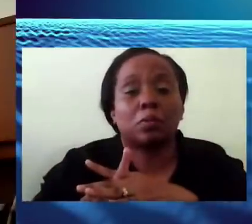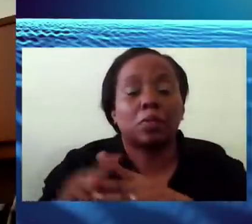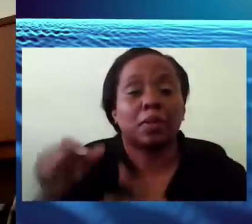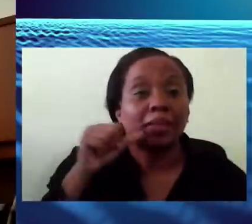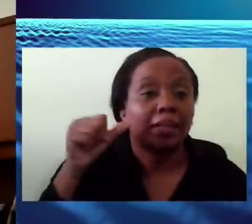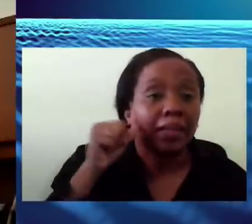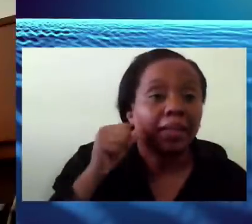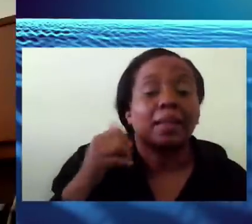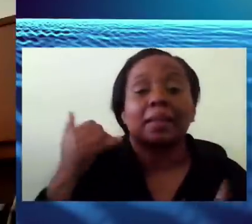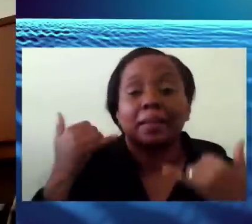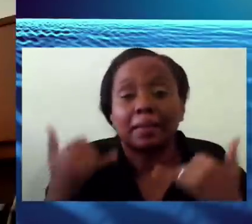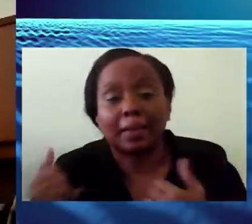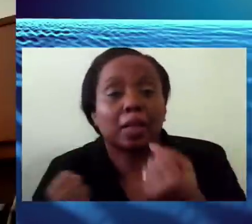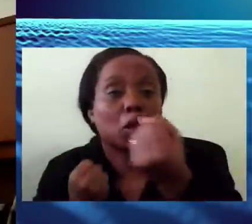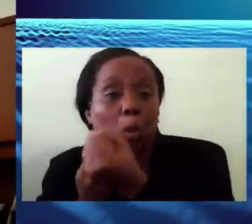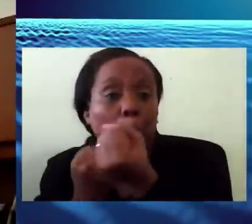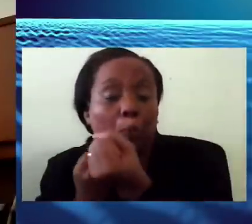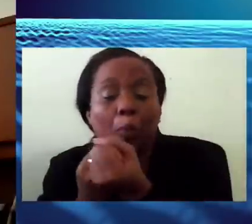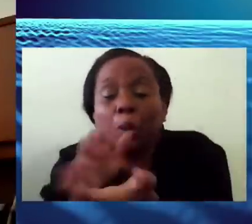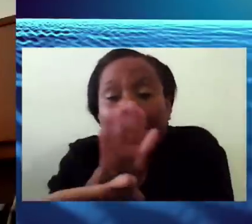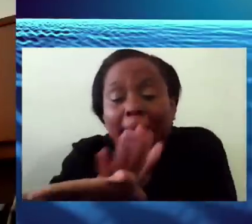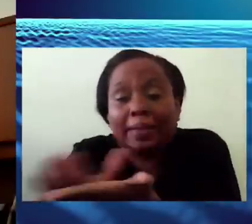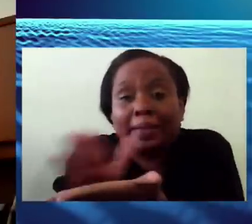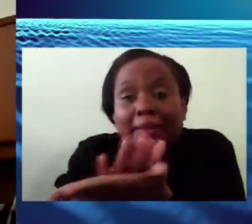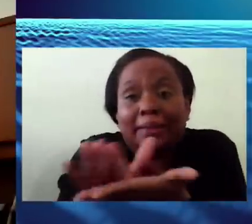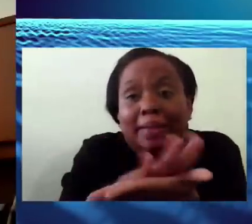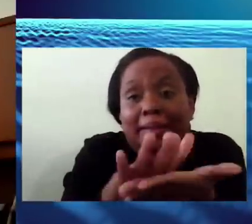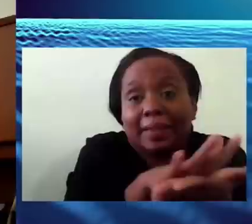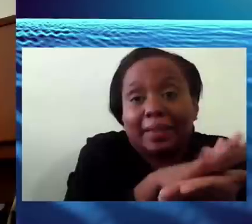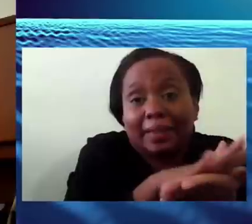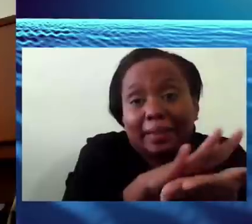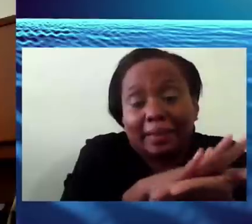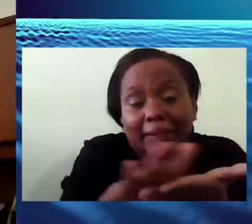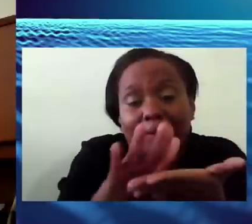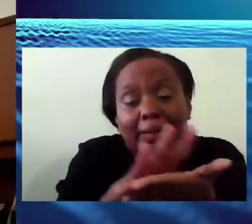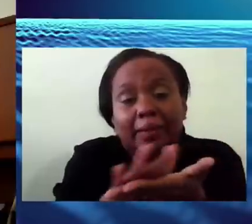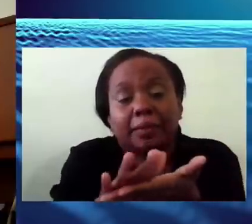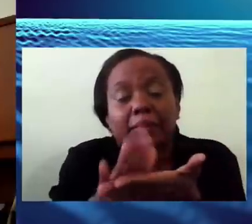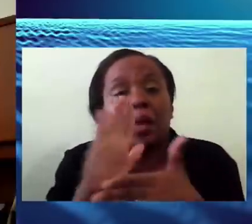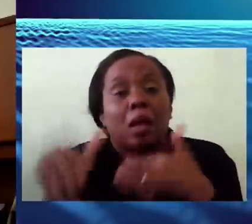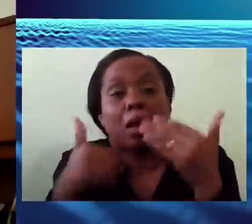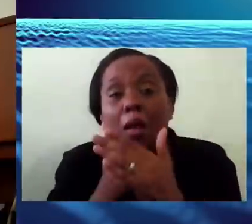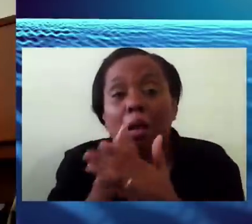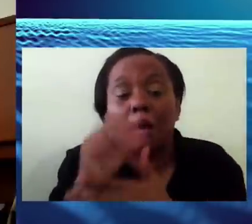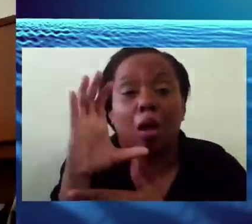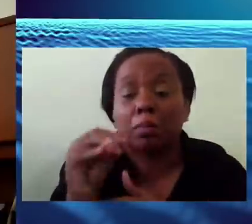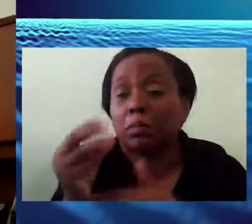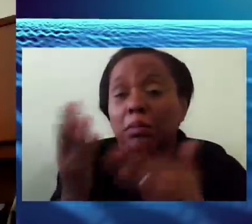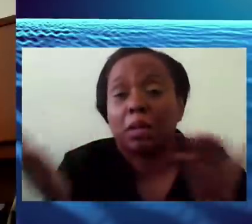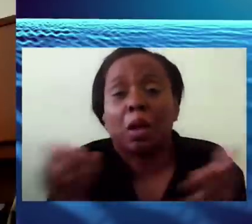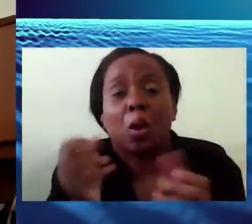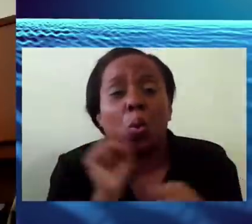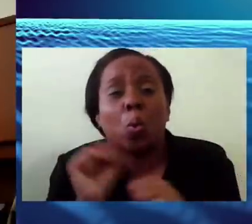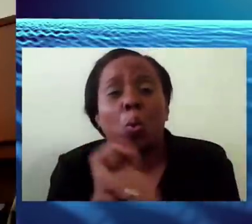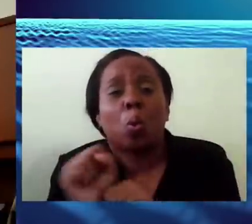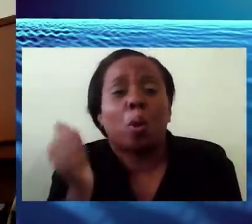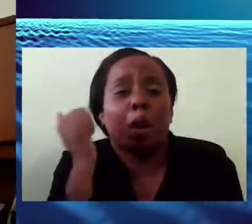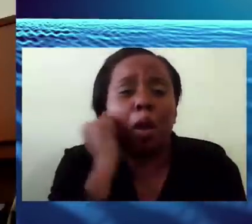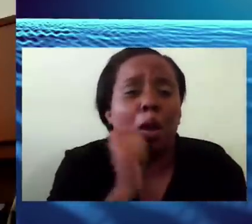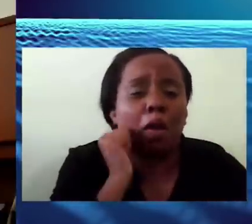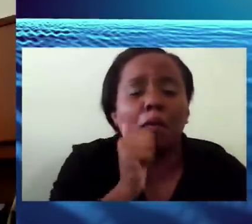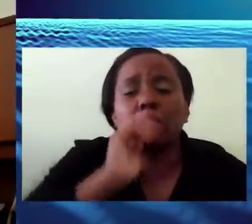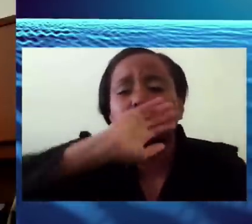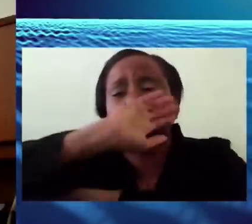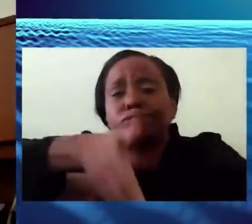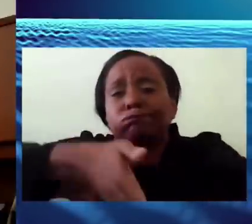support this cleanup operation on this facility. Every company was here. They worked every day throughout the night into the